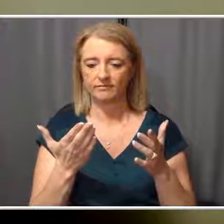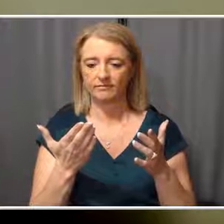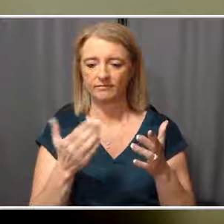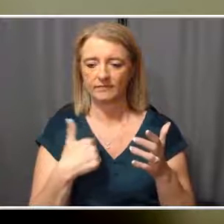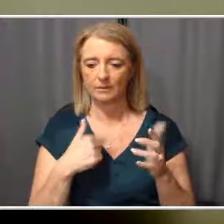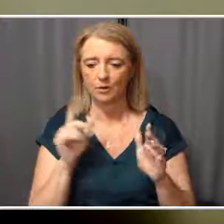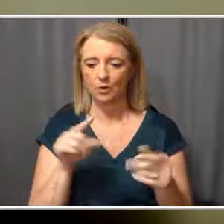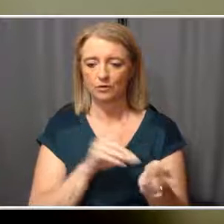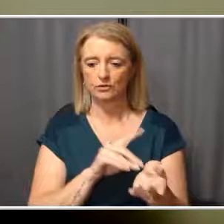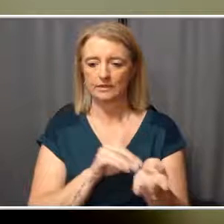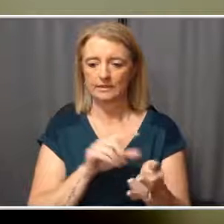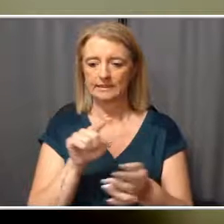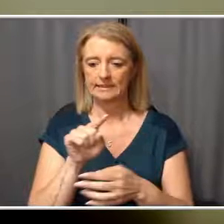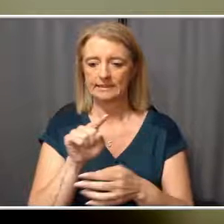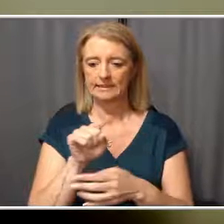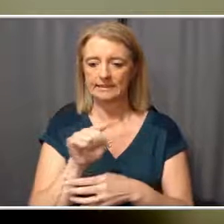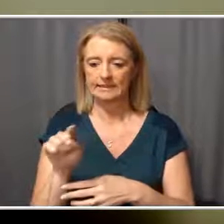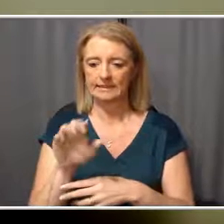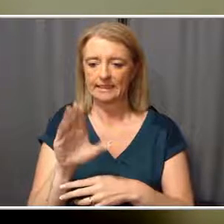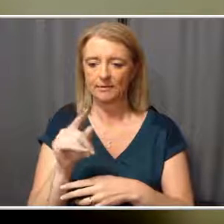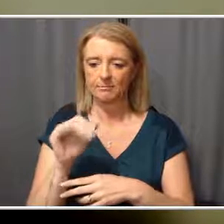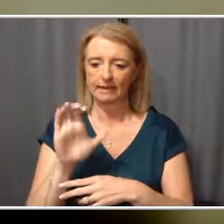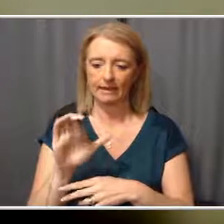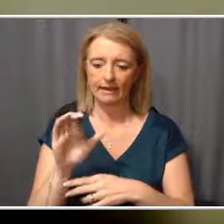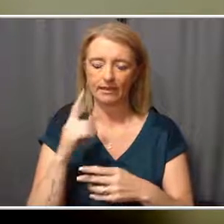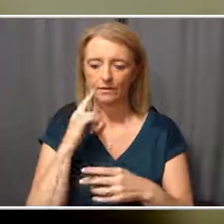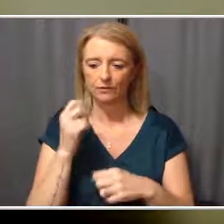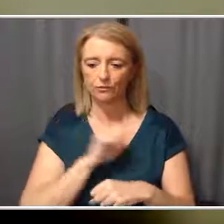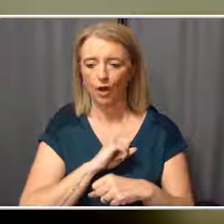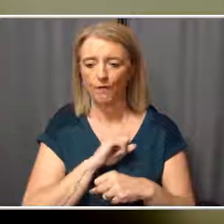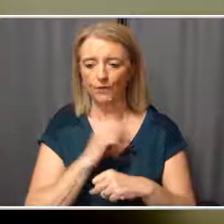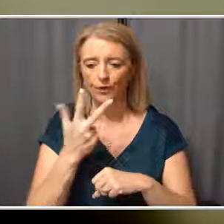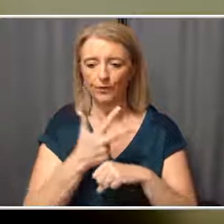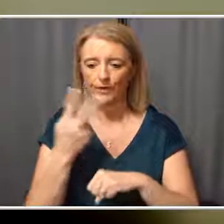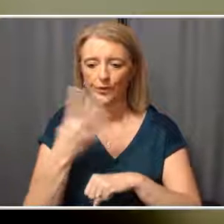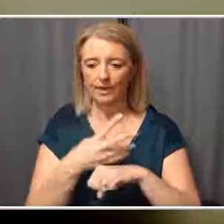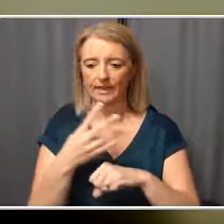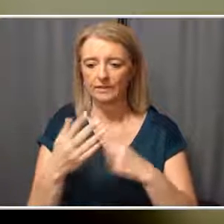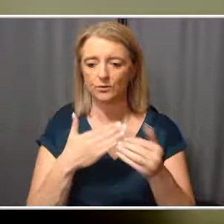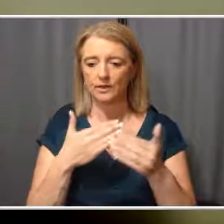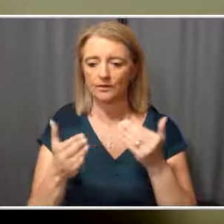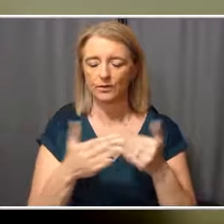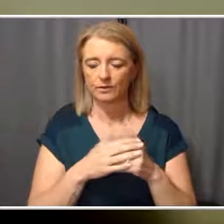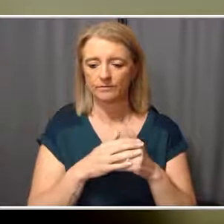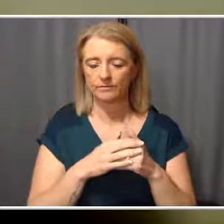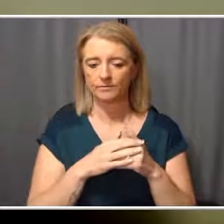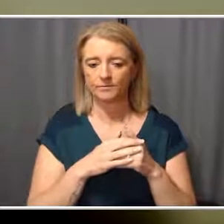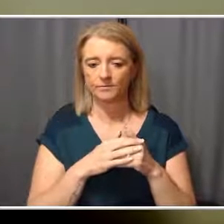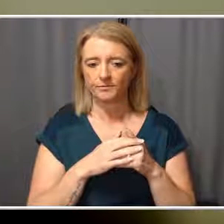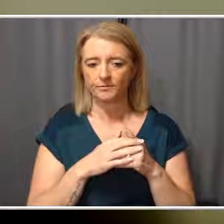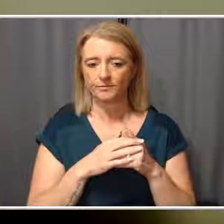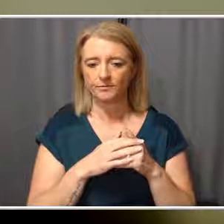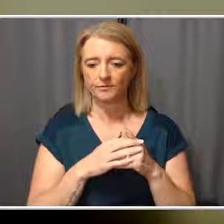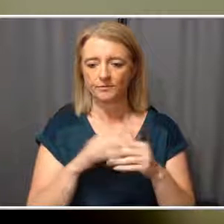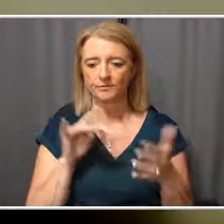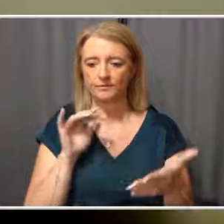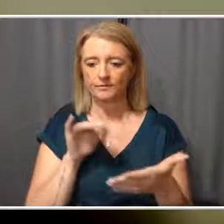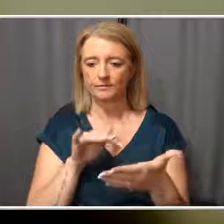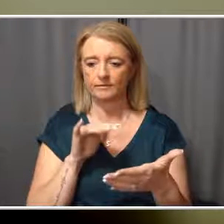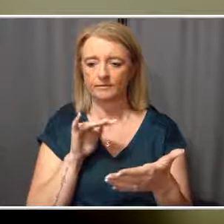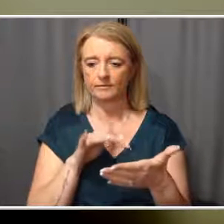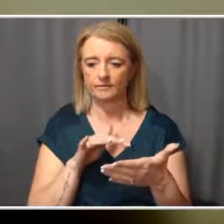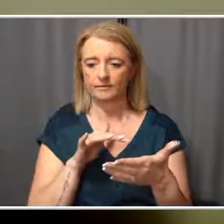got antibiotics, it did not reduce the symptoms of cough as far as severity